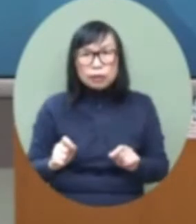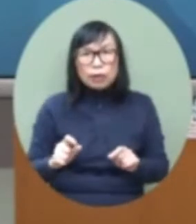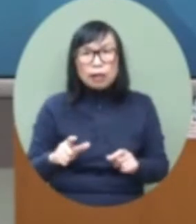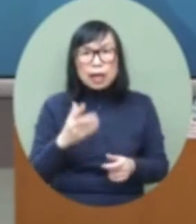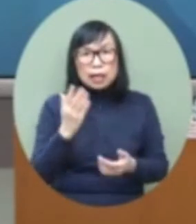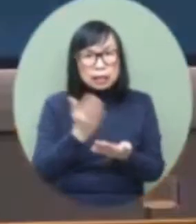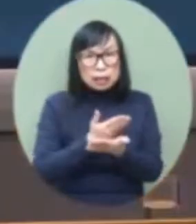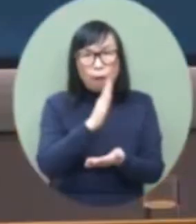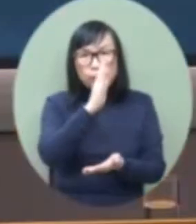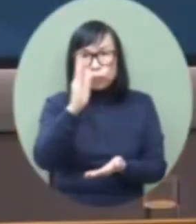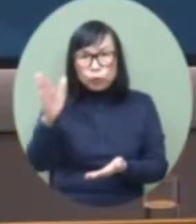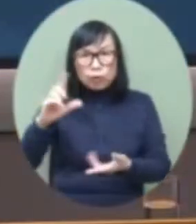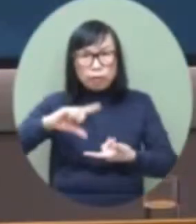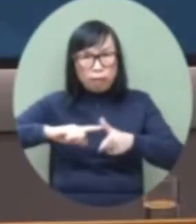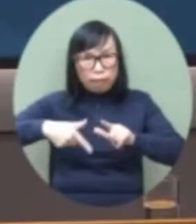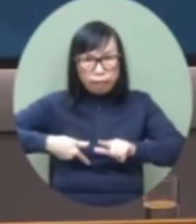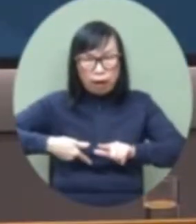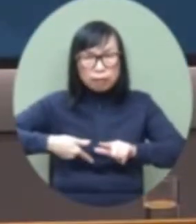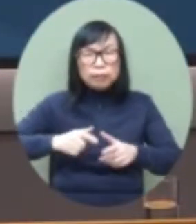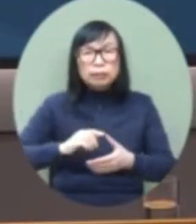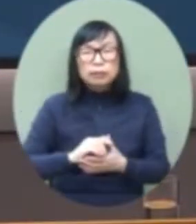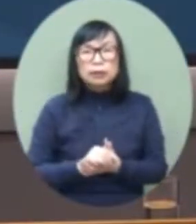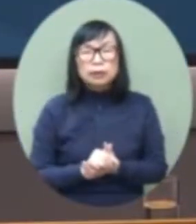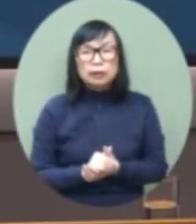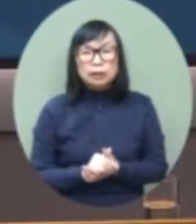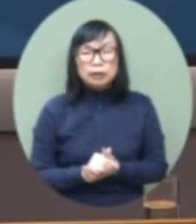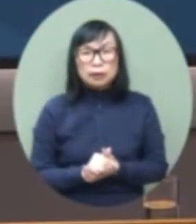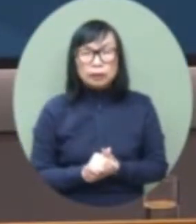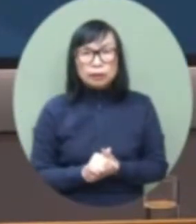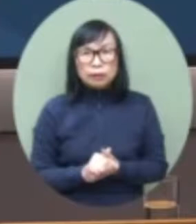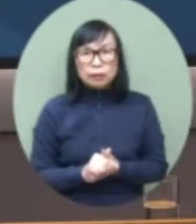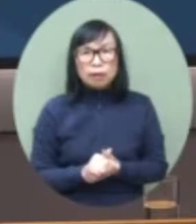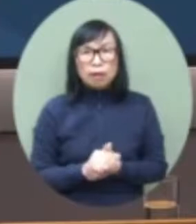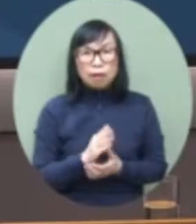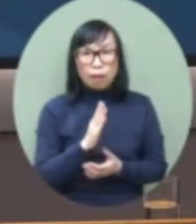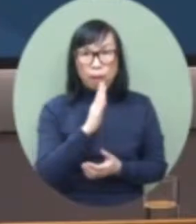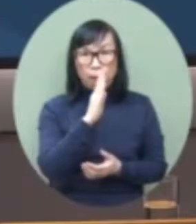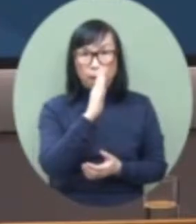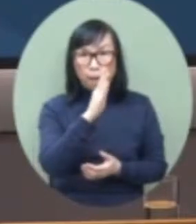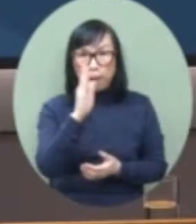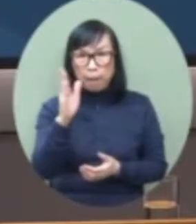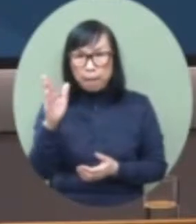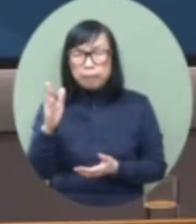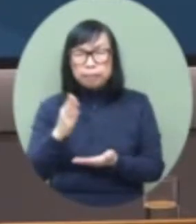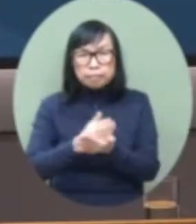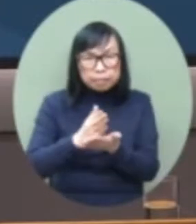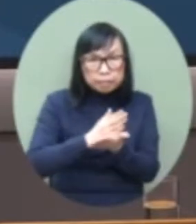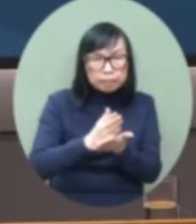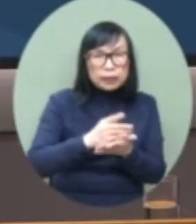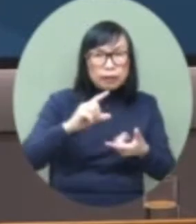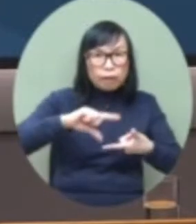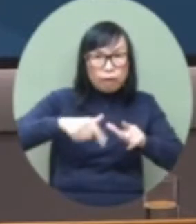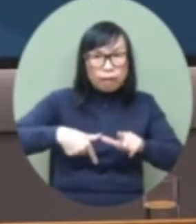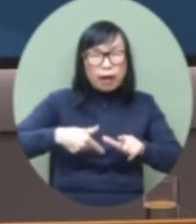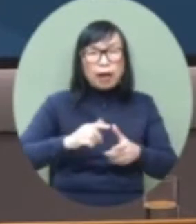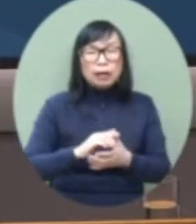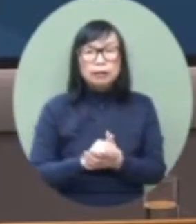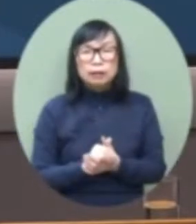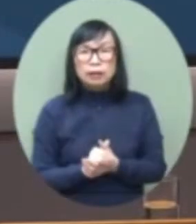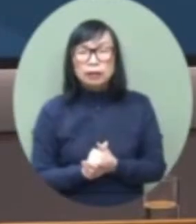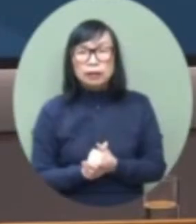restricted and testing exercises, and it has shown good result in picking